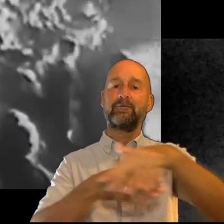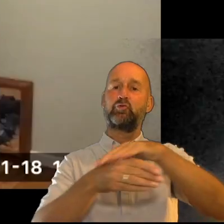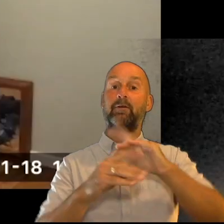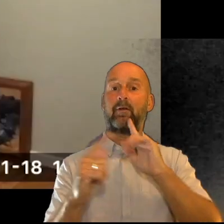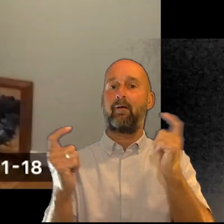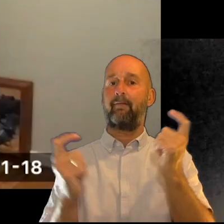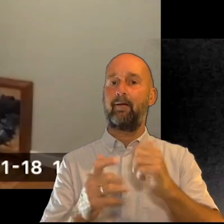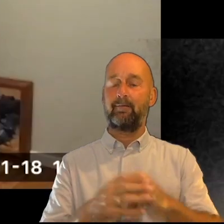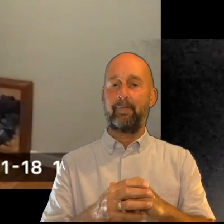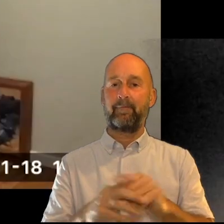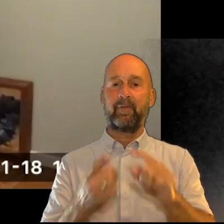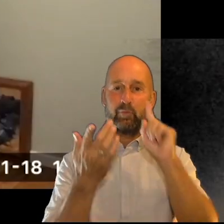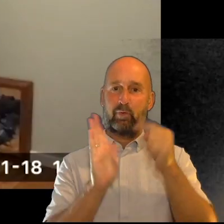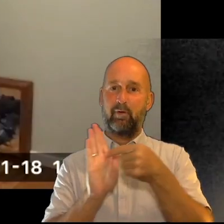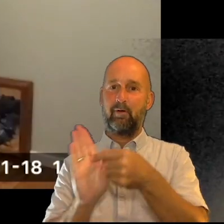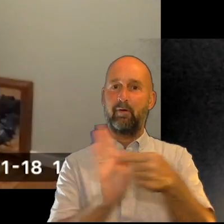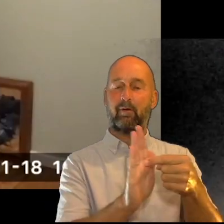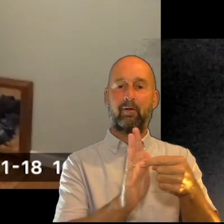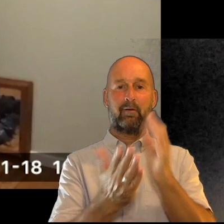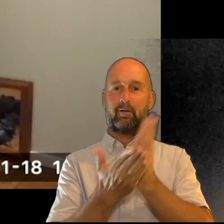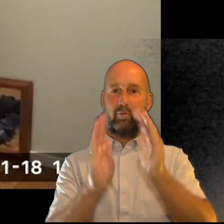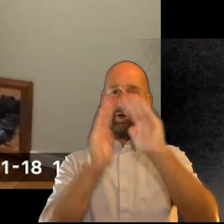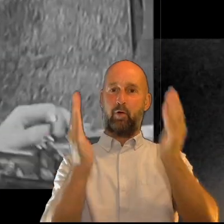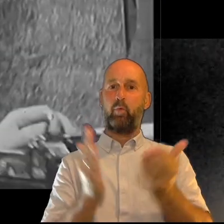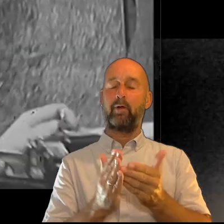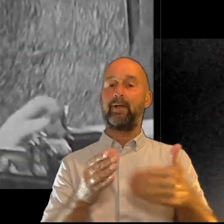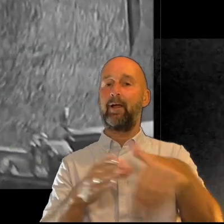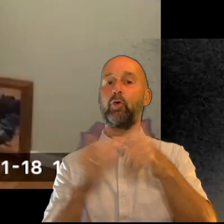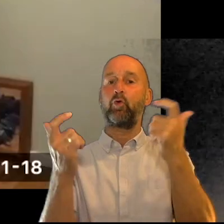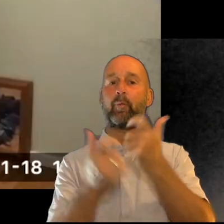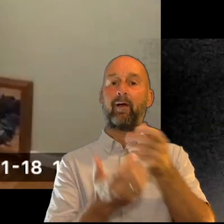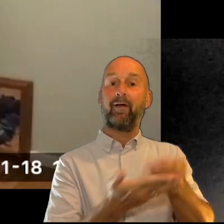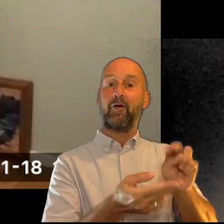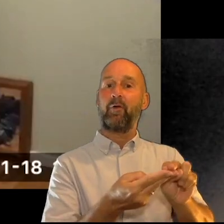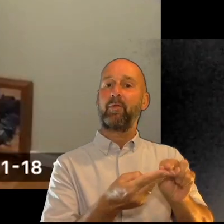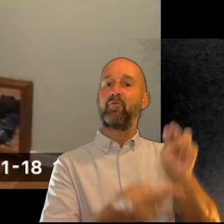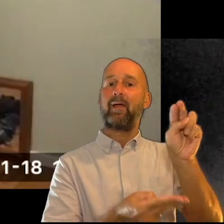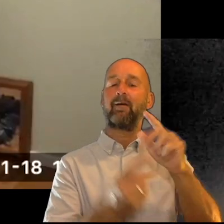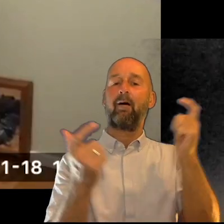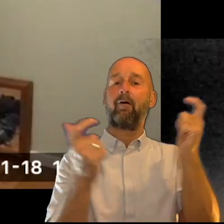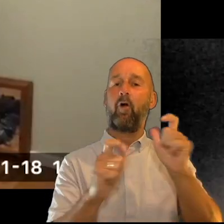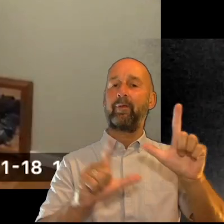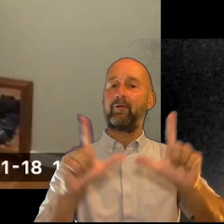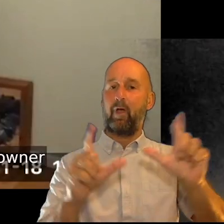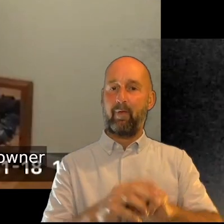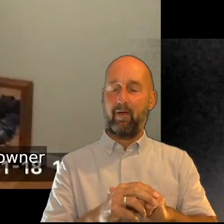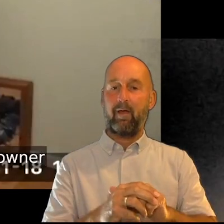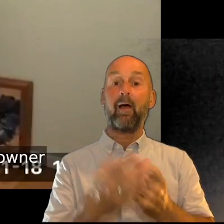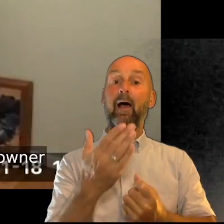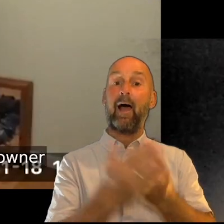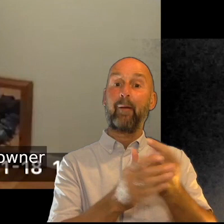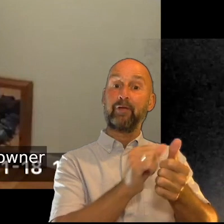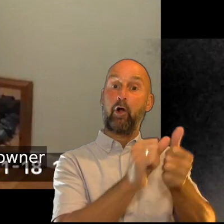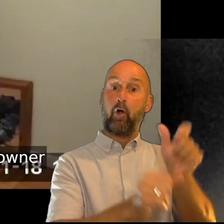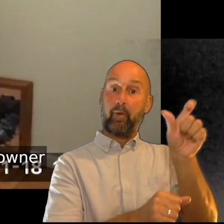with the situation and convey a bit of reality along with that humour. So this is The Raise. It's a comedy drama about what